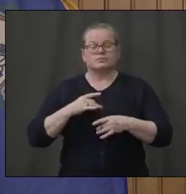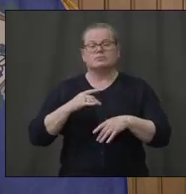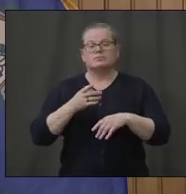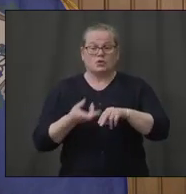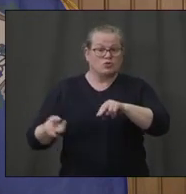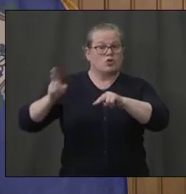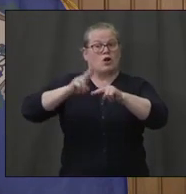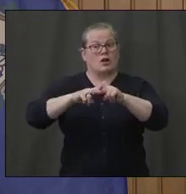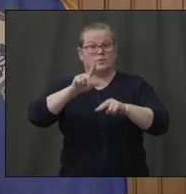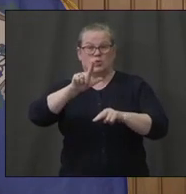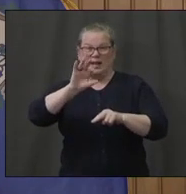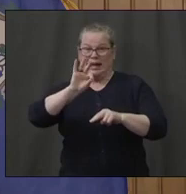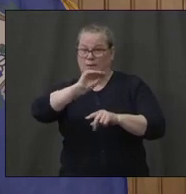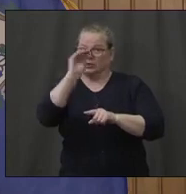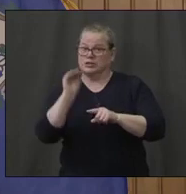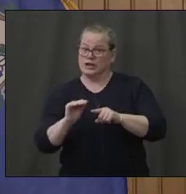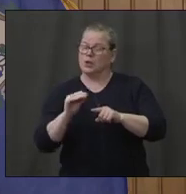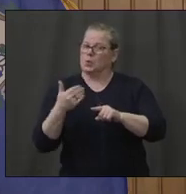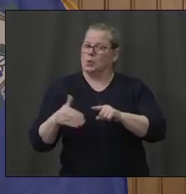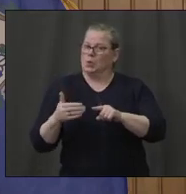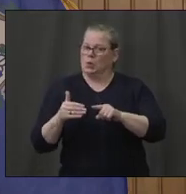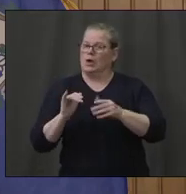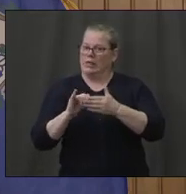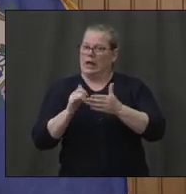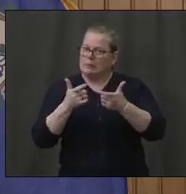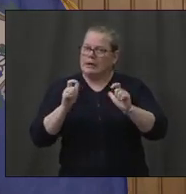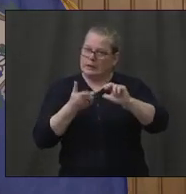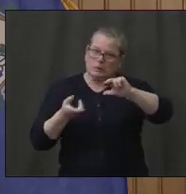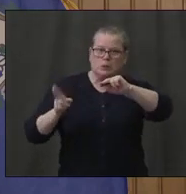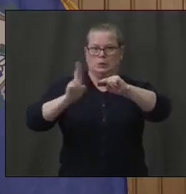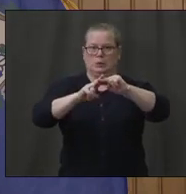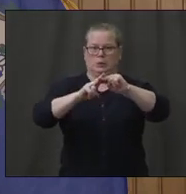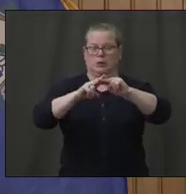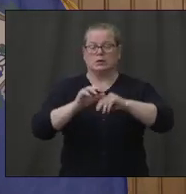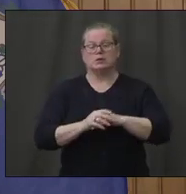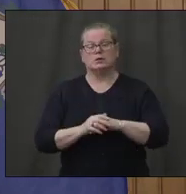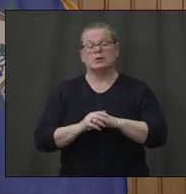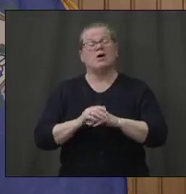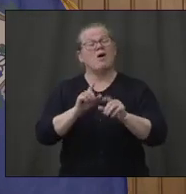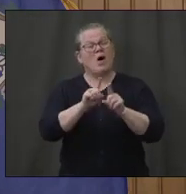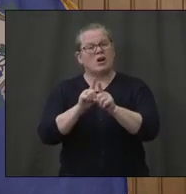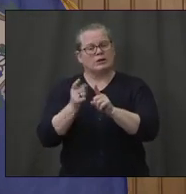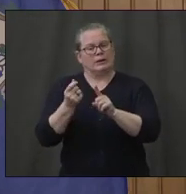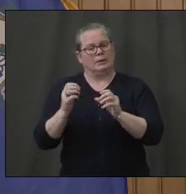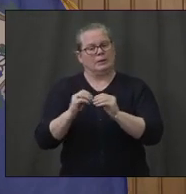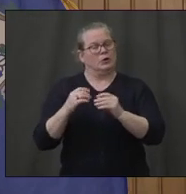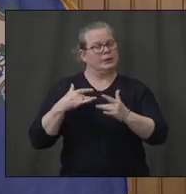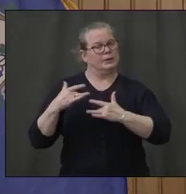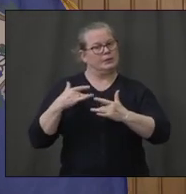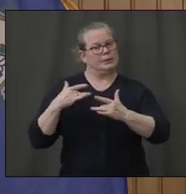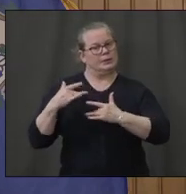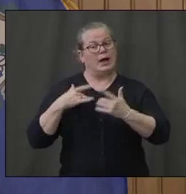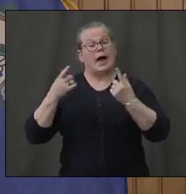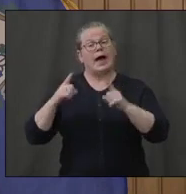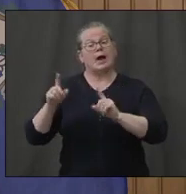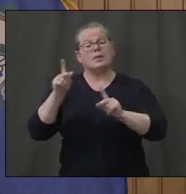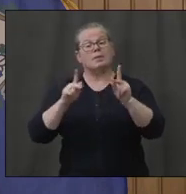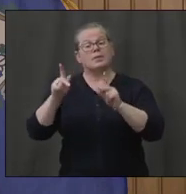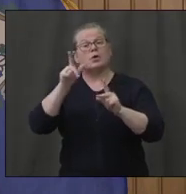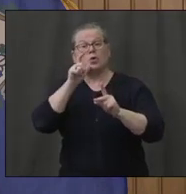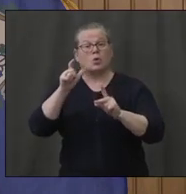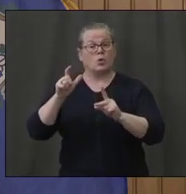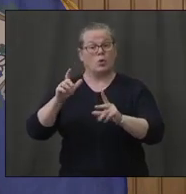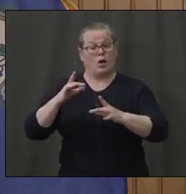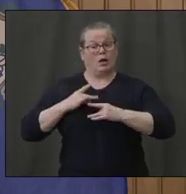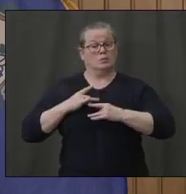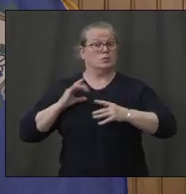a little disturbingly, the percentage of tests that resulted in people positive spiked up at 64%. We now have a total